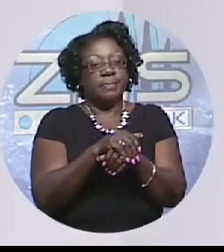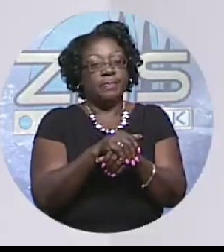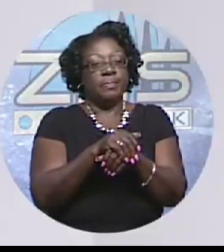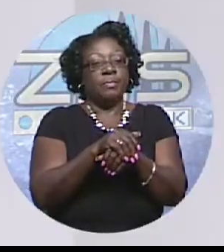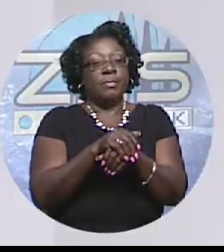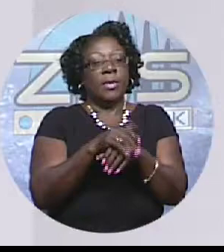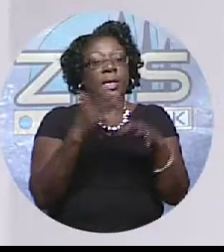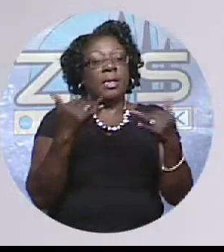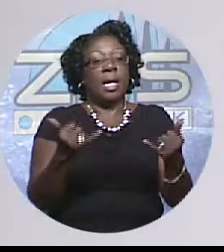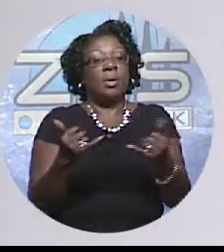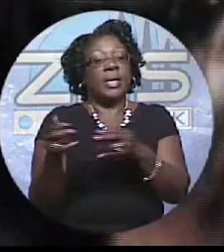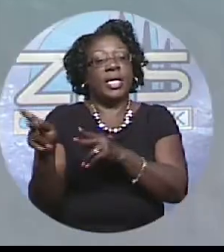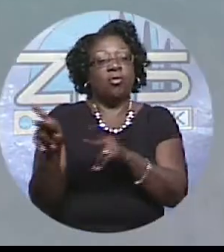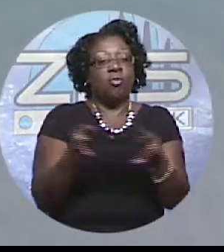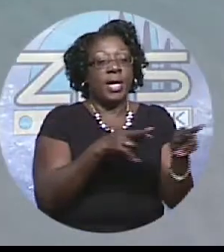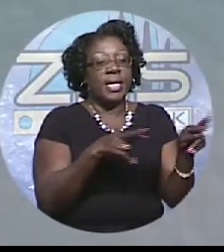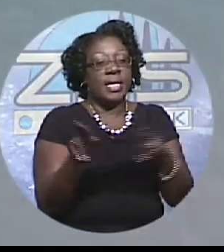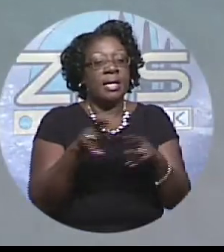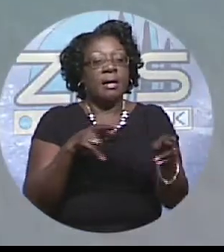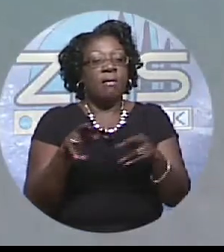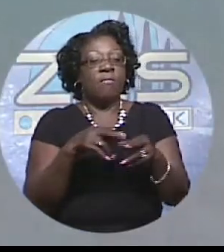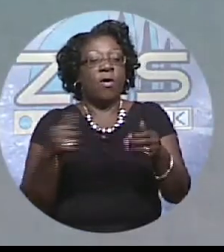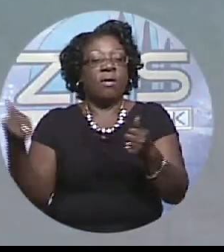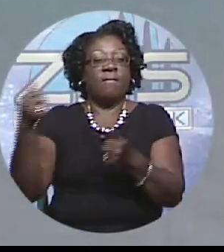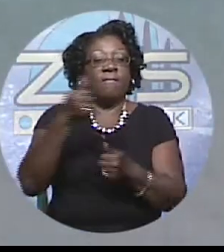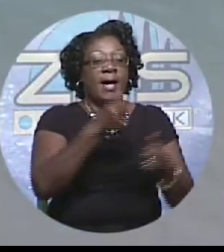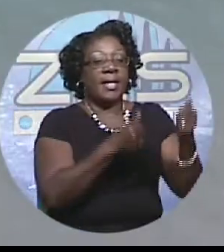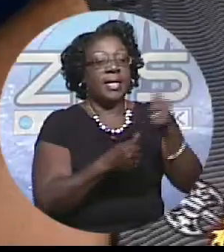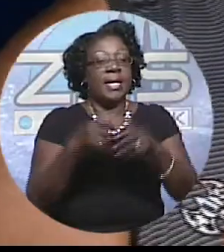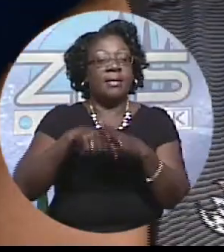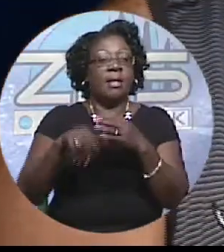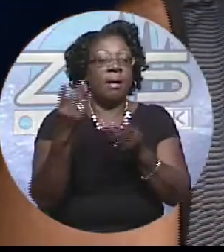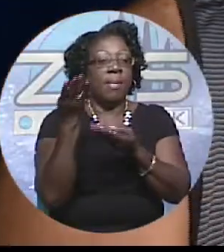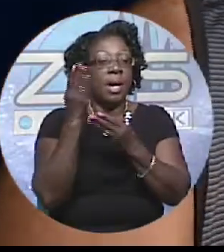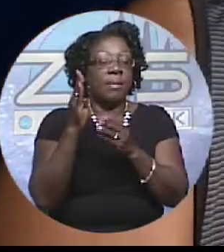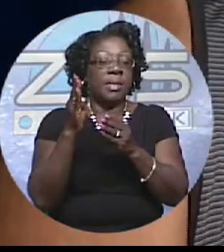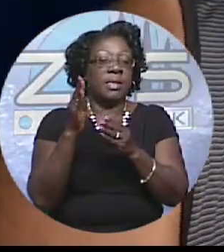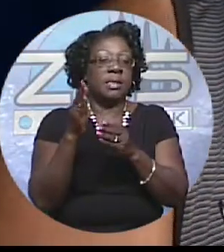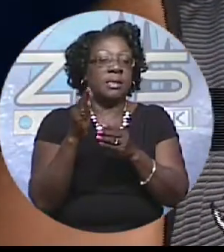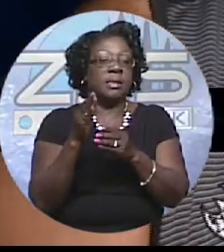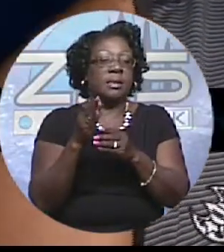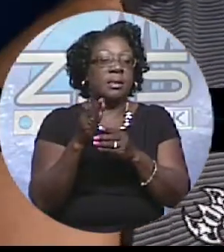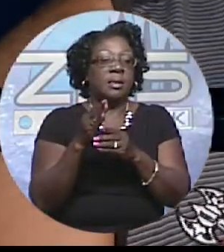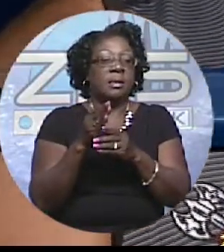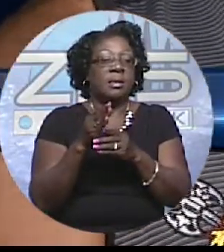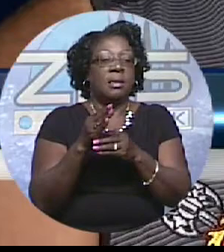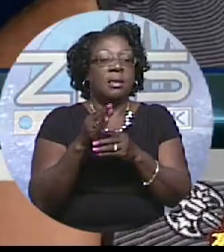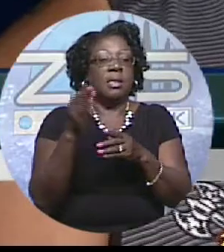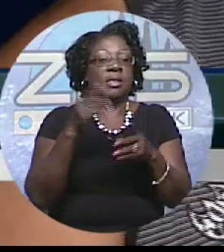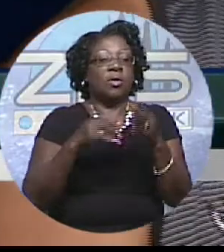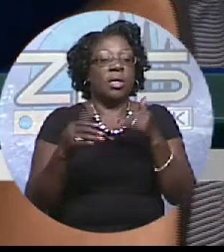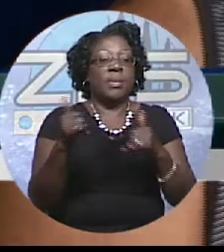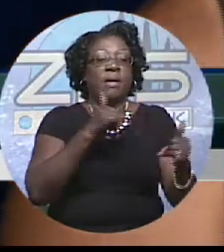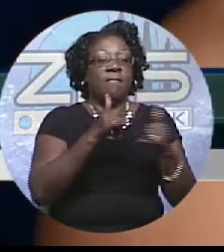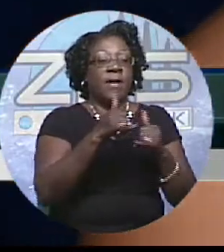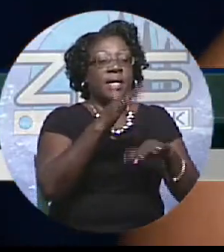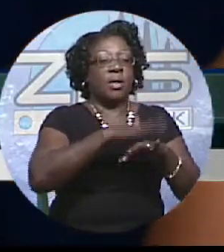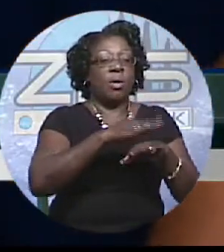in the Bahamas. It will take place August 29th. And Arawak is going to happen. What's going to be is going to be a World War